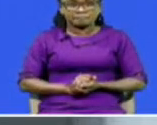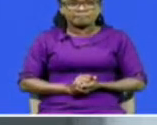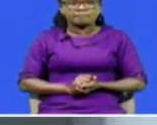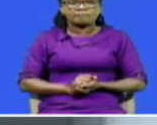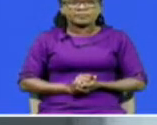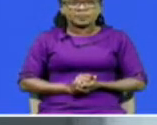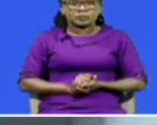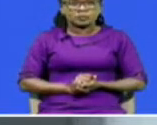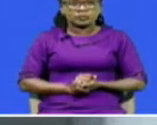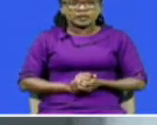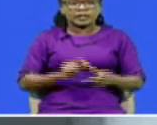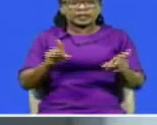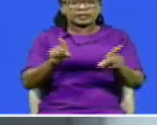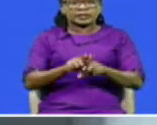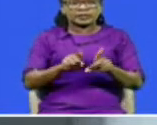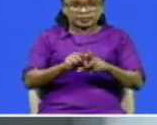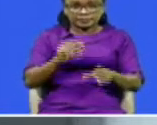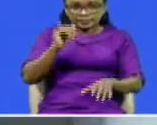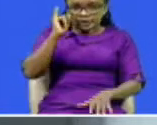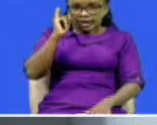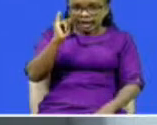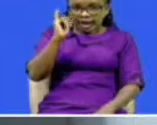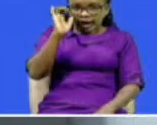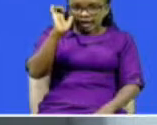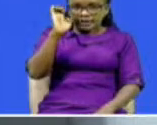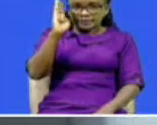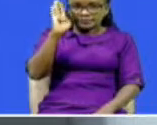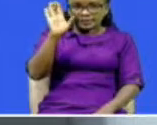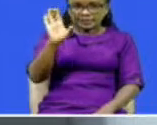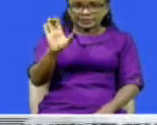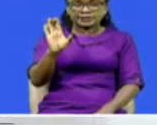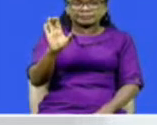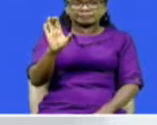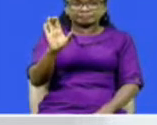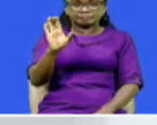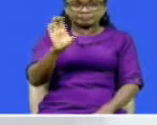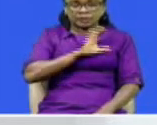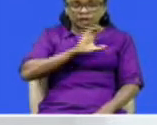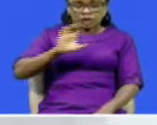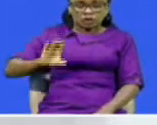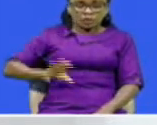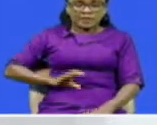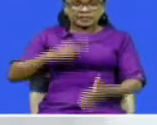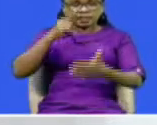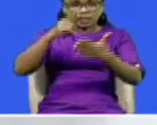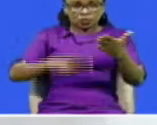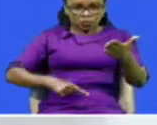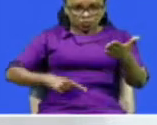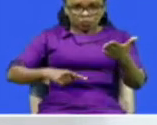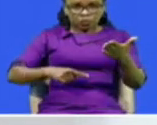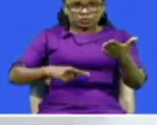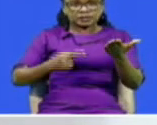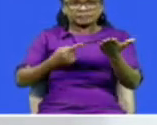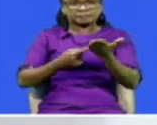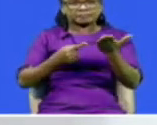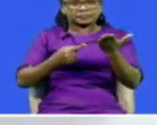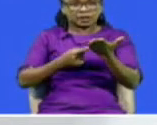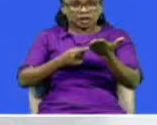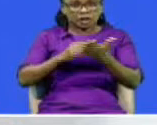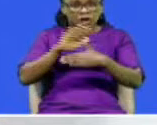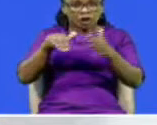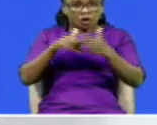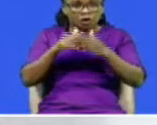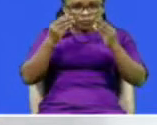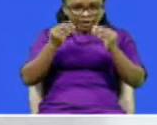Staying with August 9th, the Independent Electoral and Boundaries Commission, that is IEBC, says it will lay down mechanisms to expeditiously